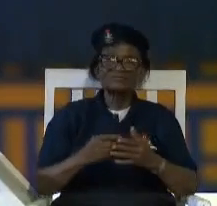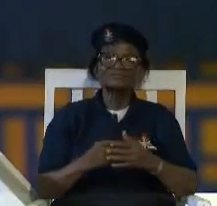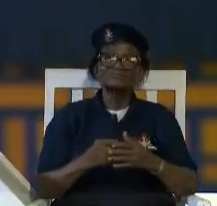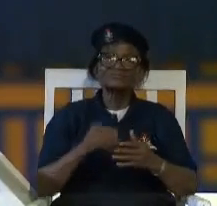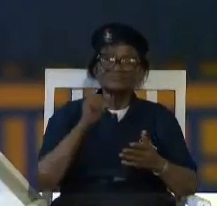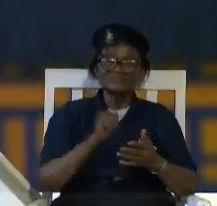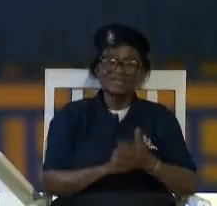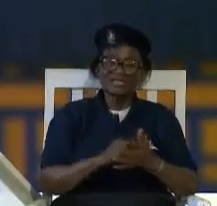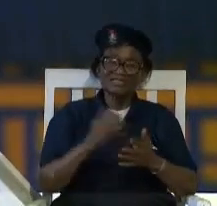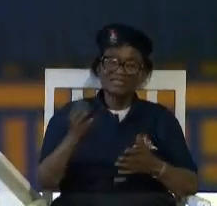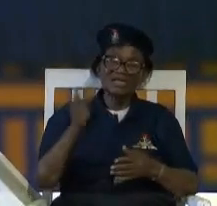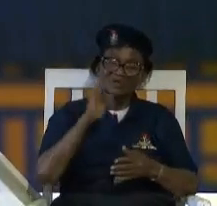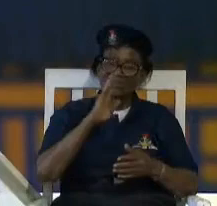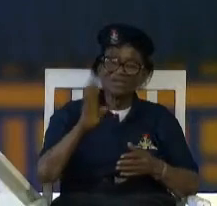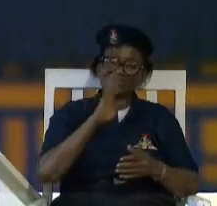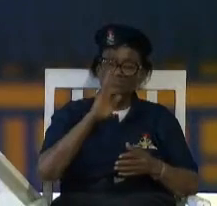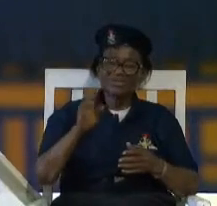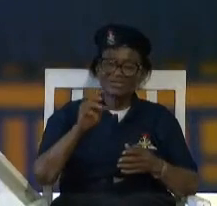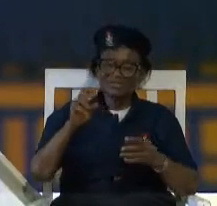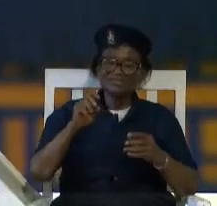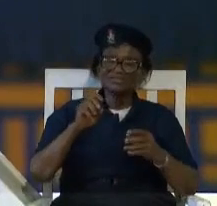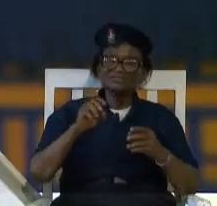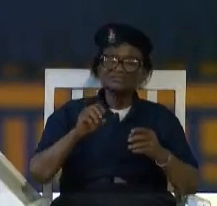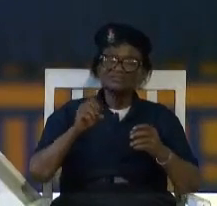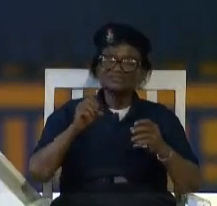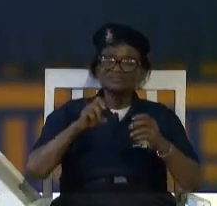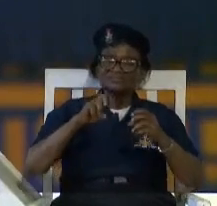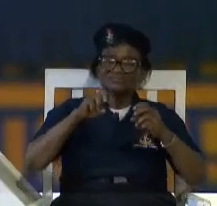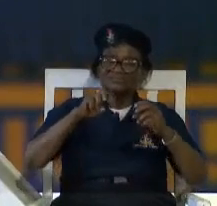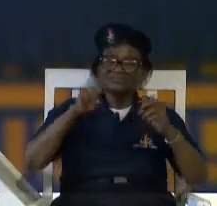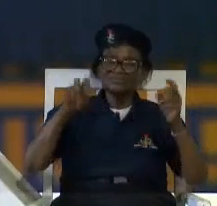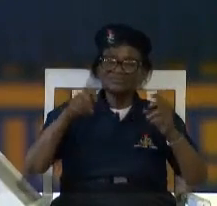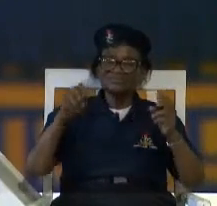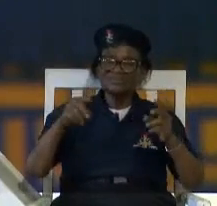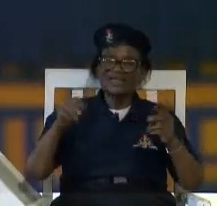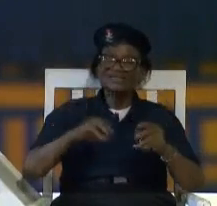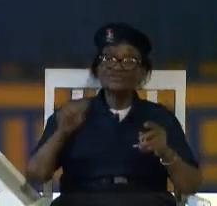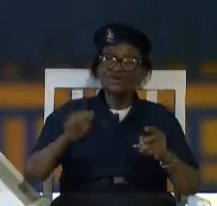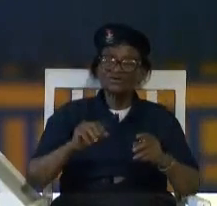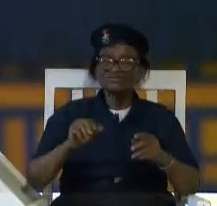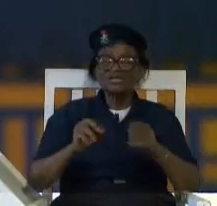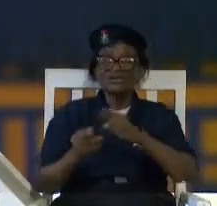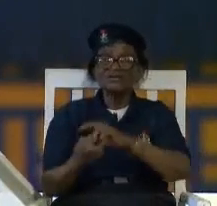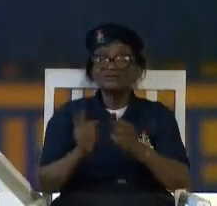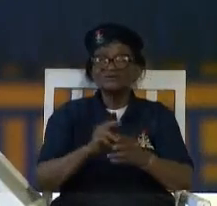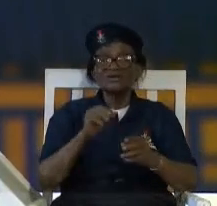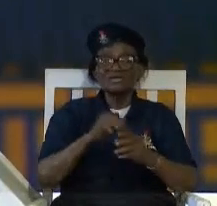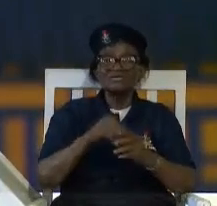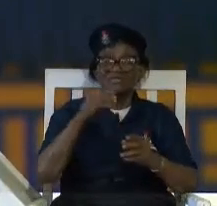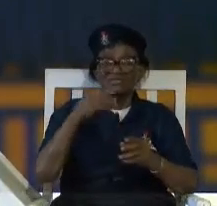that there will be tremendous transformations in the life of many of us.